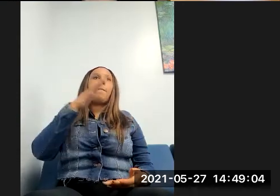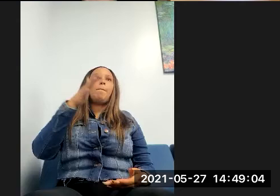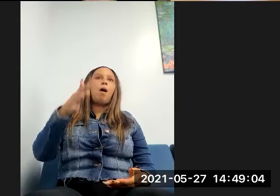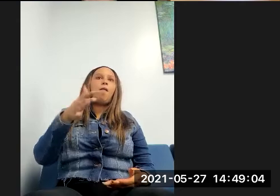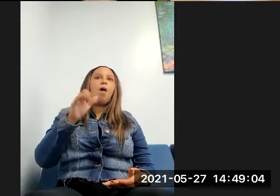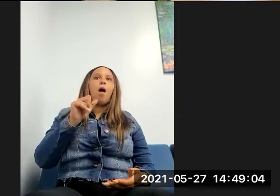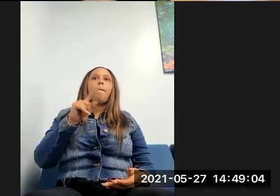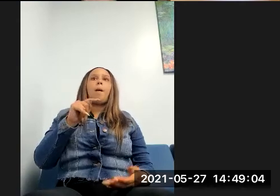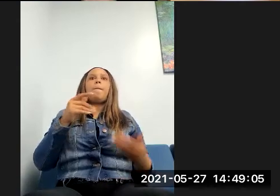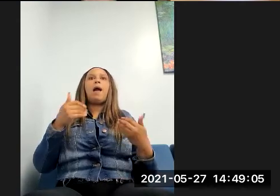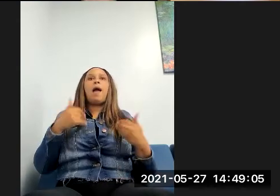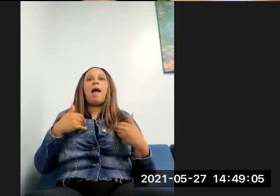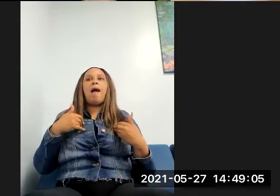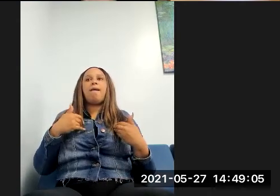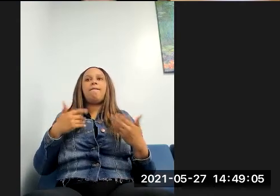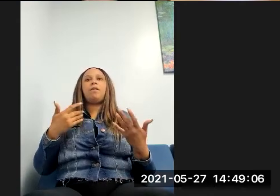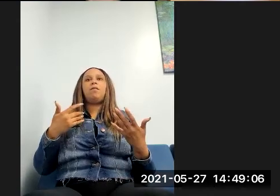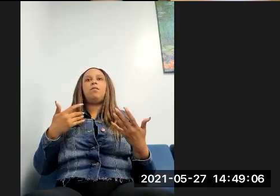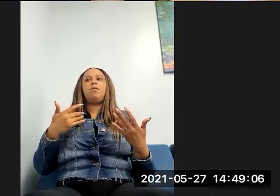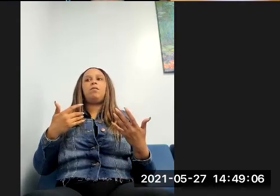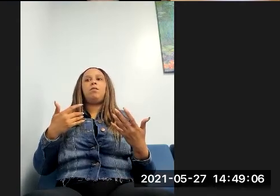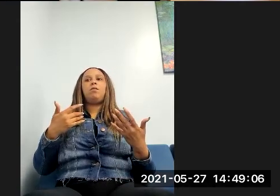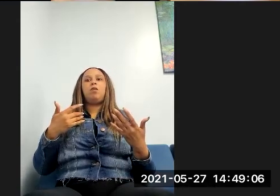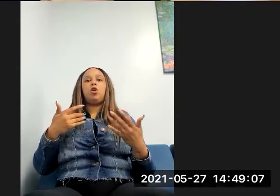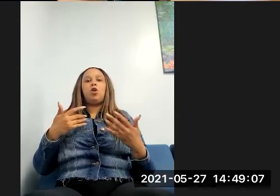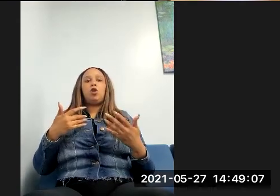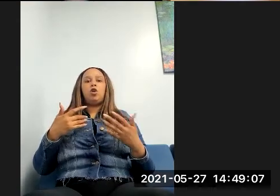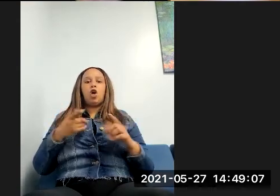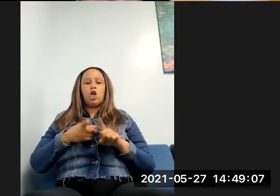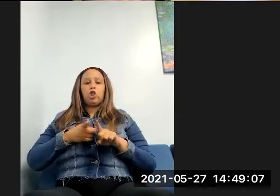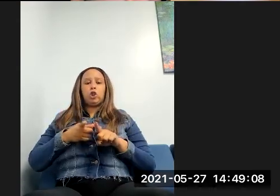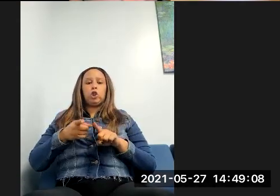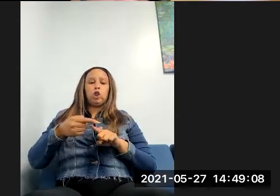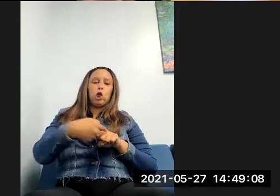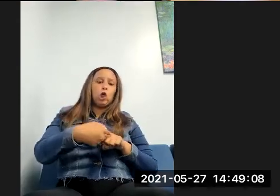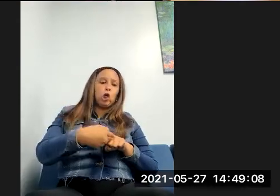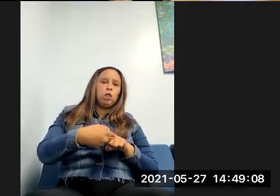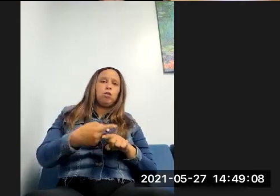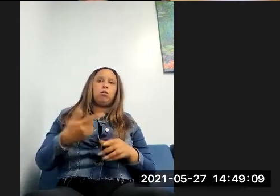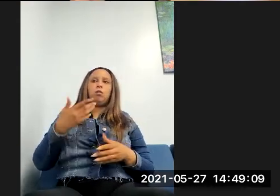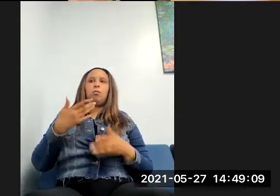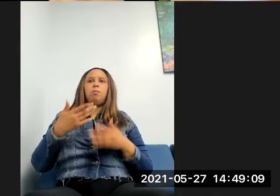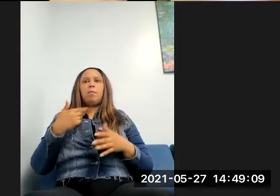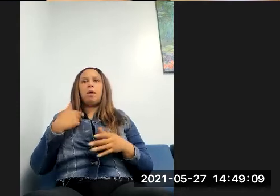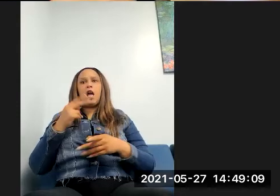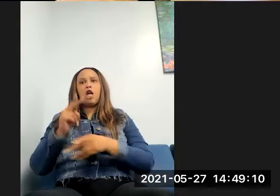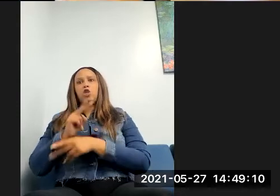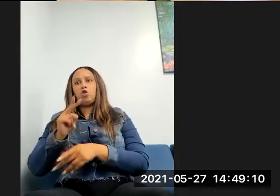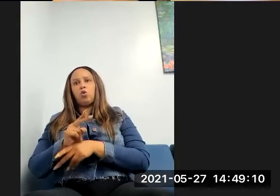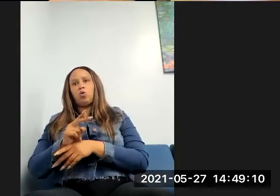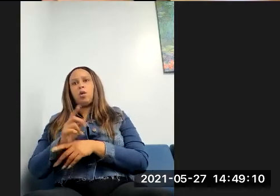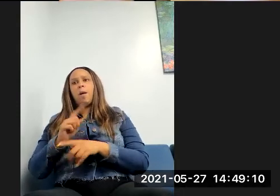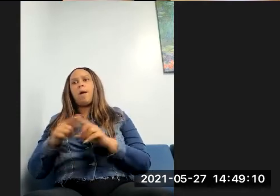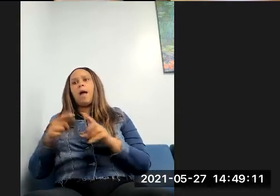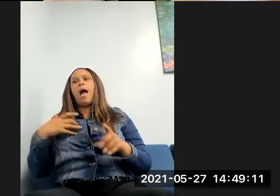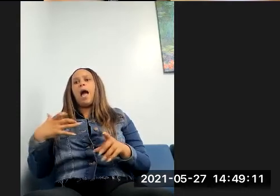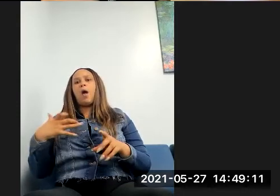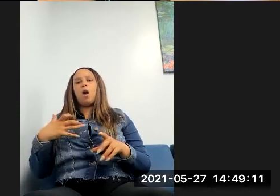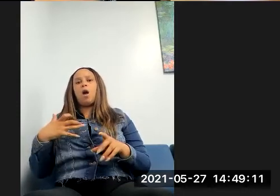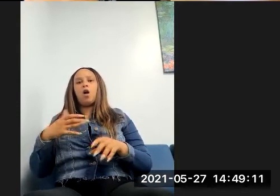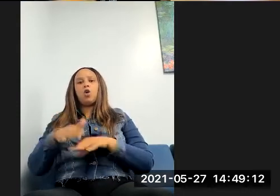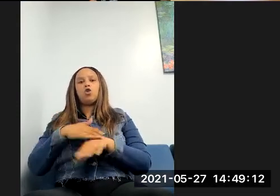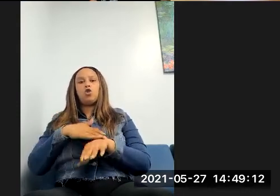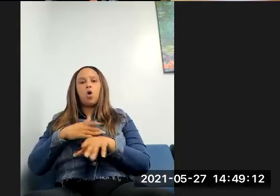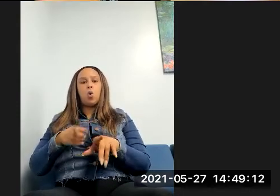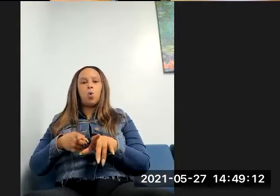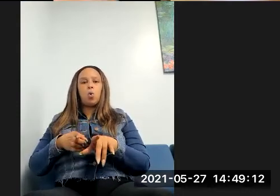has like the tightest turn. I might use it all the time, but I want the turn acceleration to be much lower.